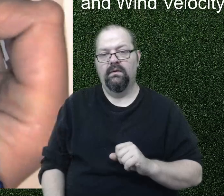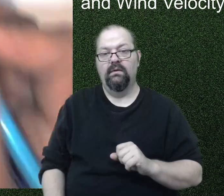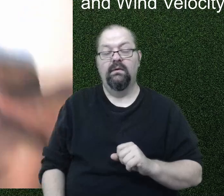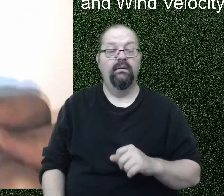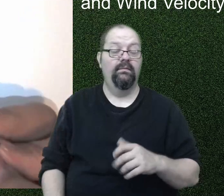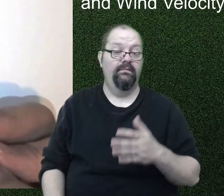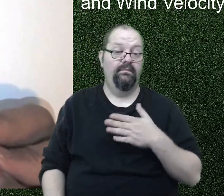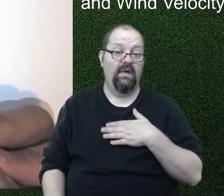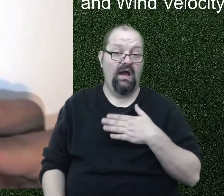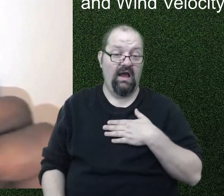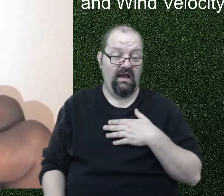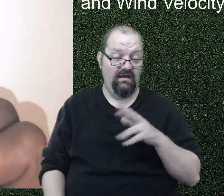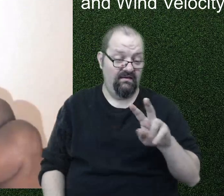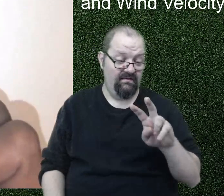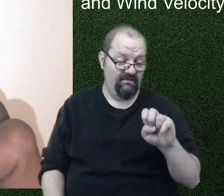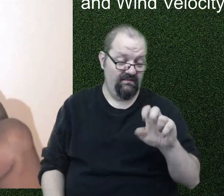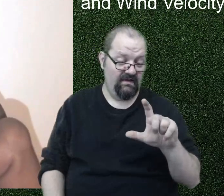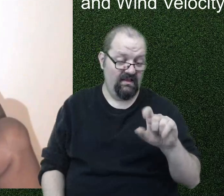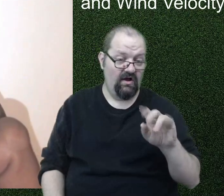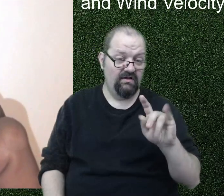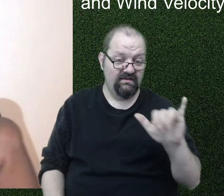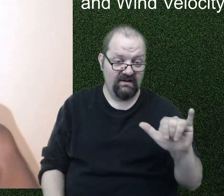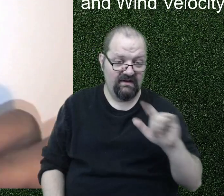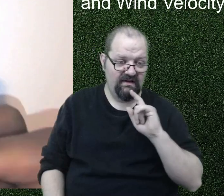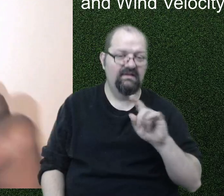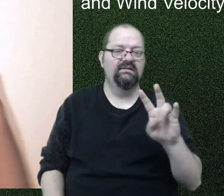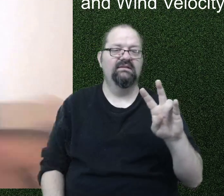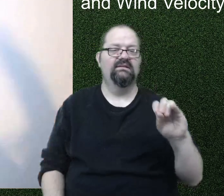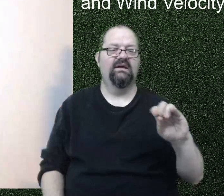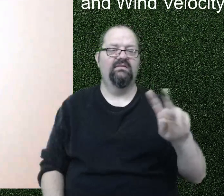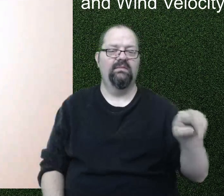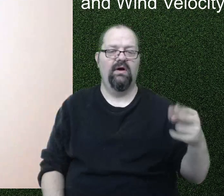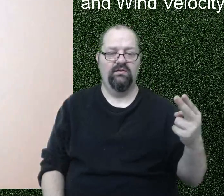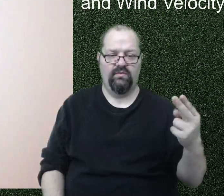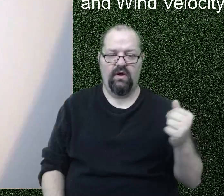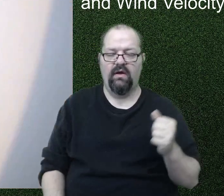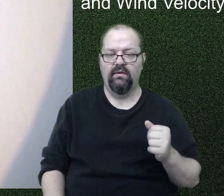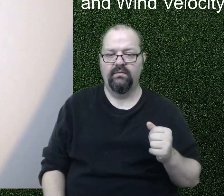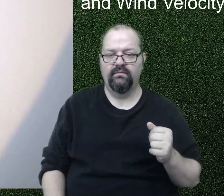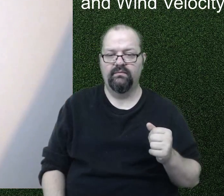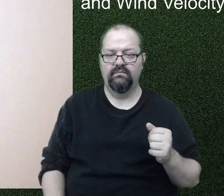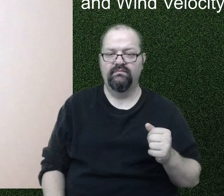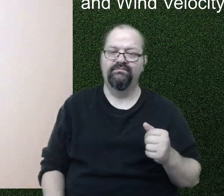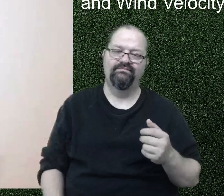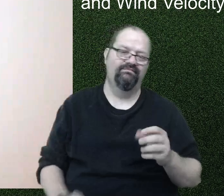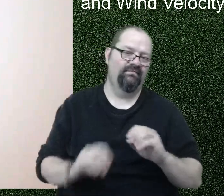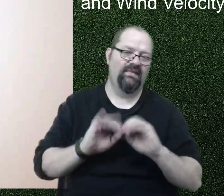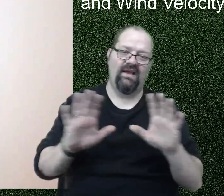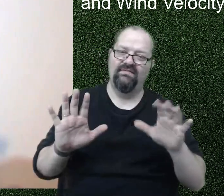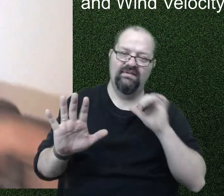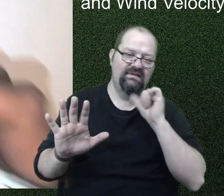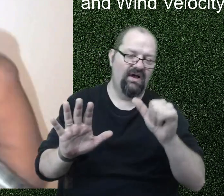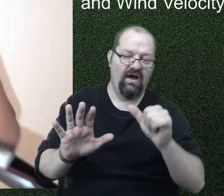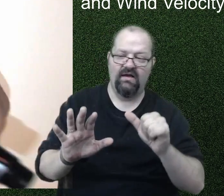And my velocity from the wind is 70 miles per hour. Now, obviously, this is not to scale.